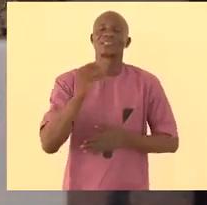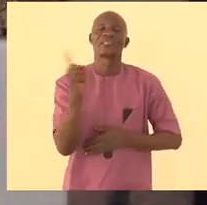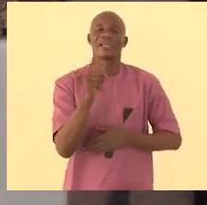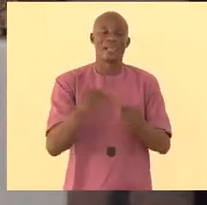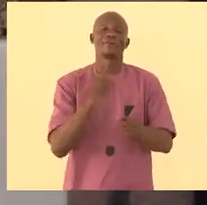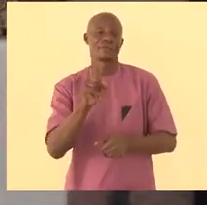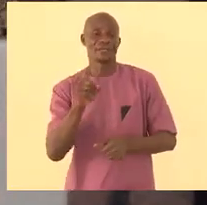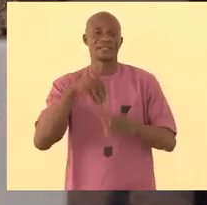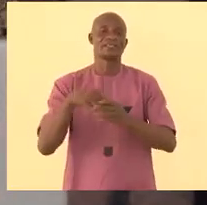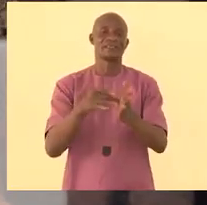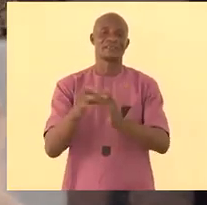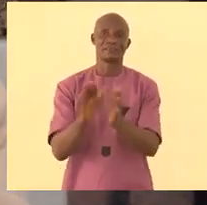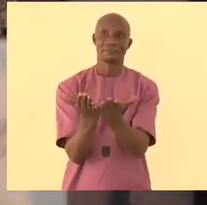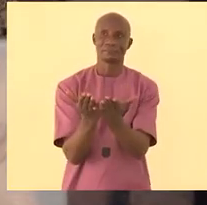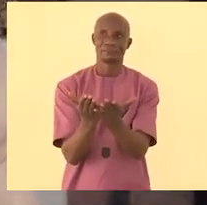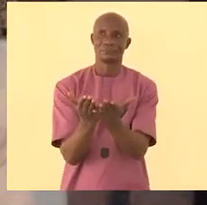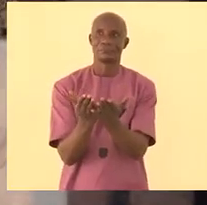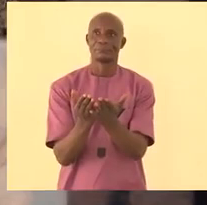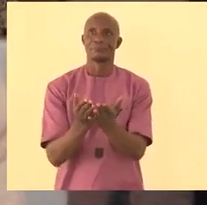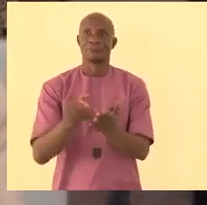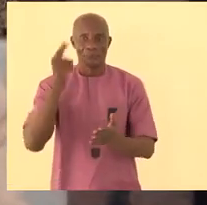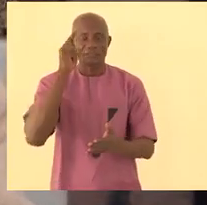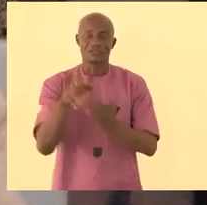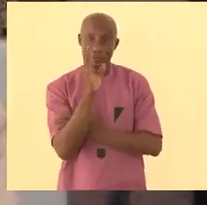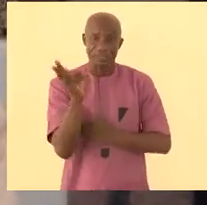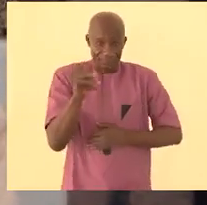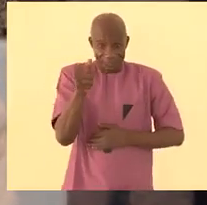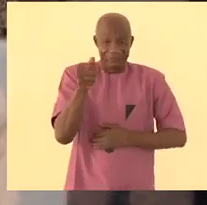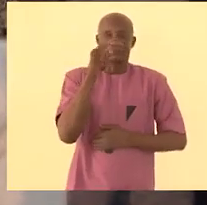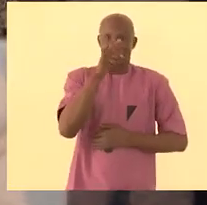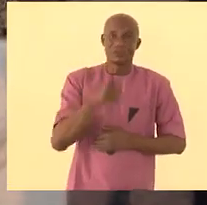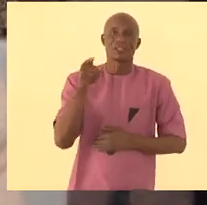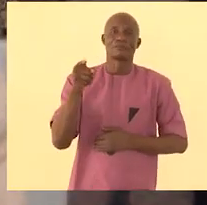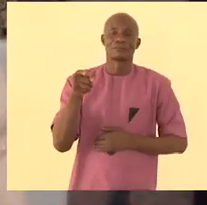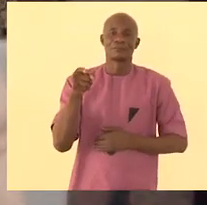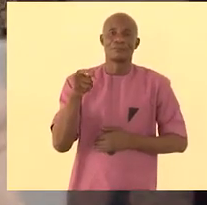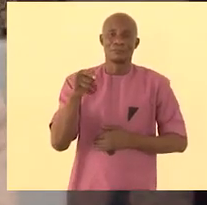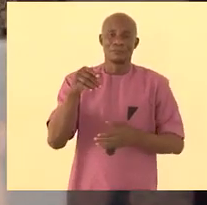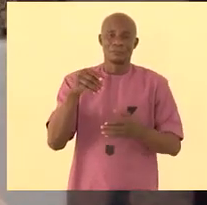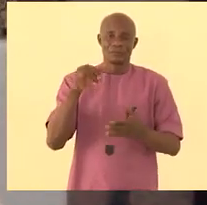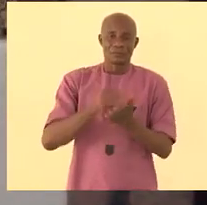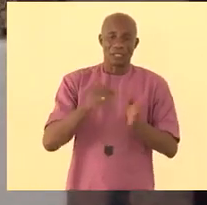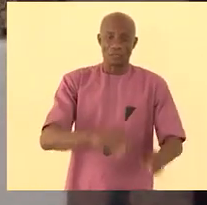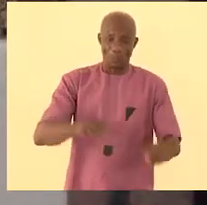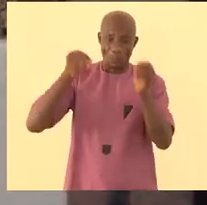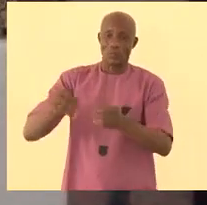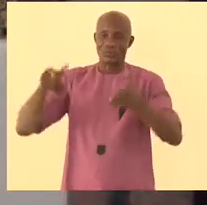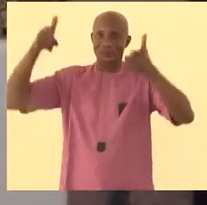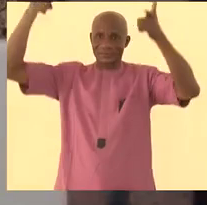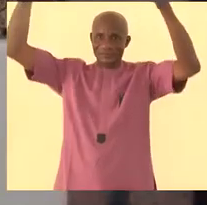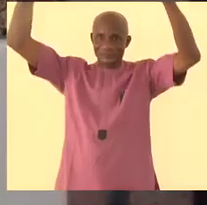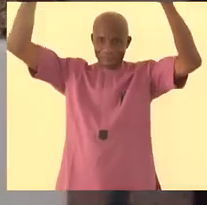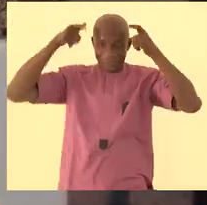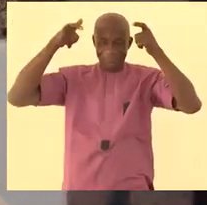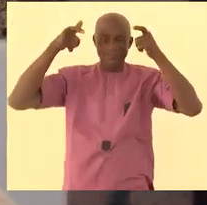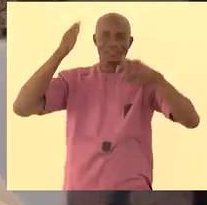everywhere in the scripture. It is God himself, therefore, that put the crown on Christ's head,